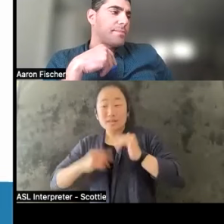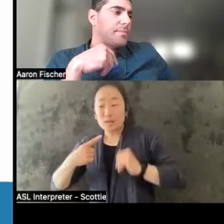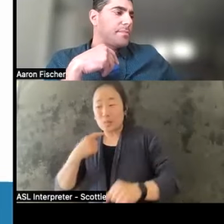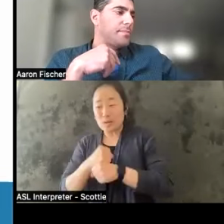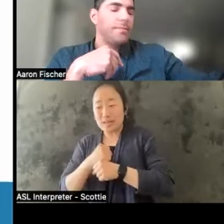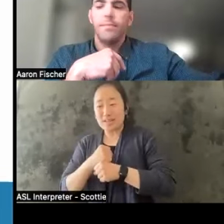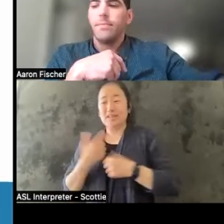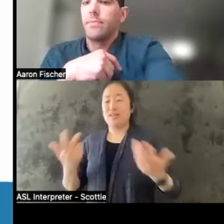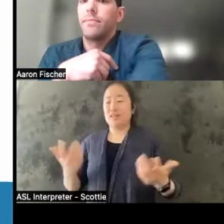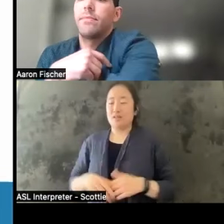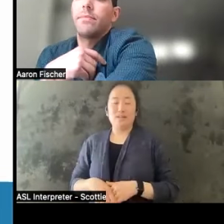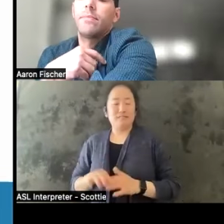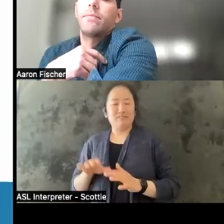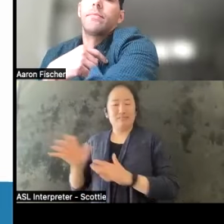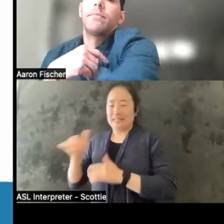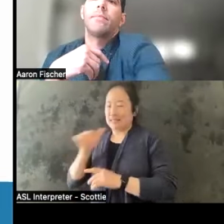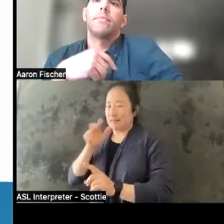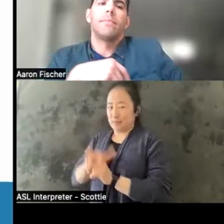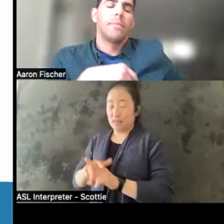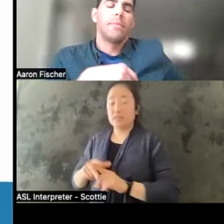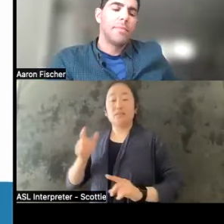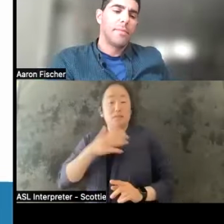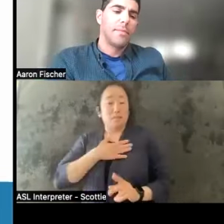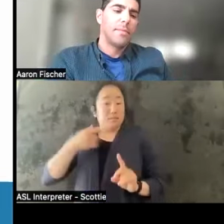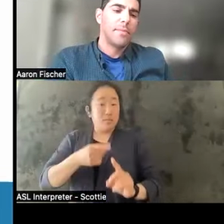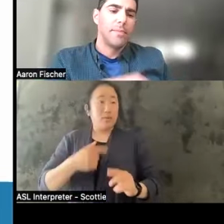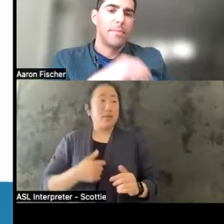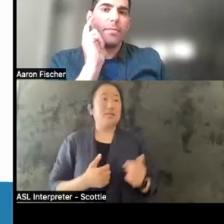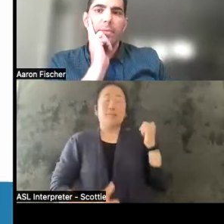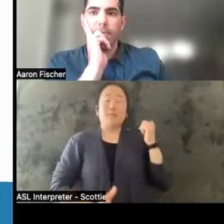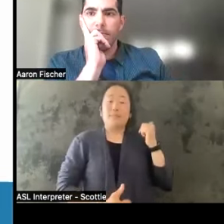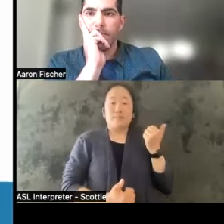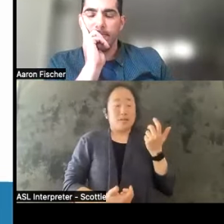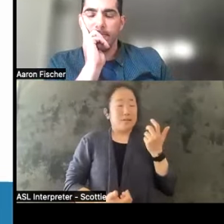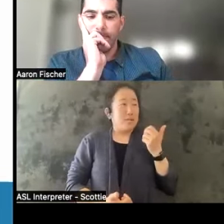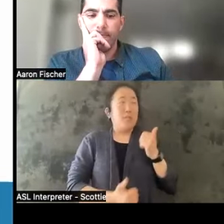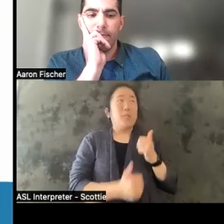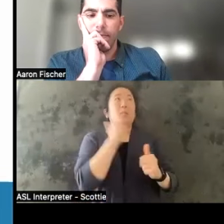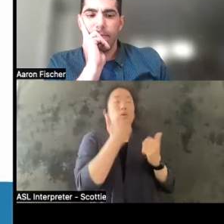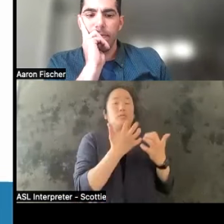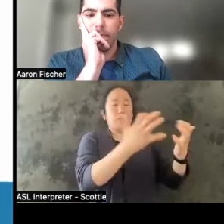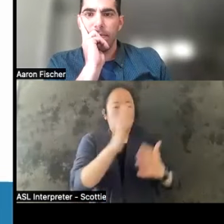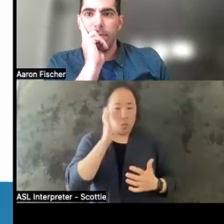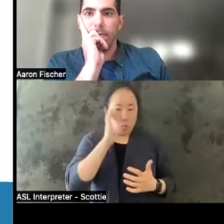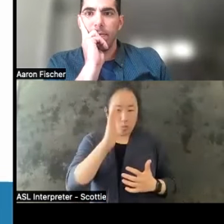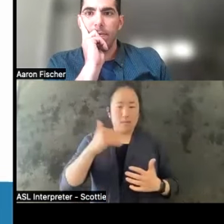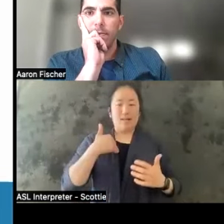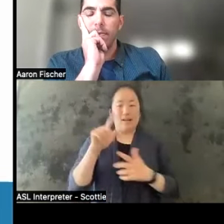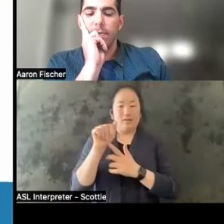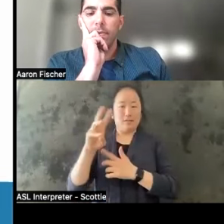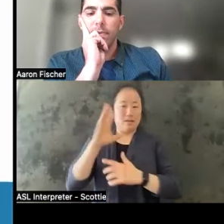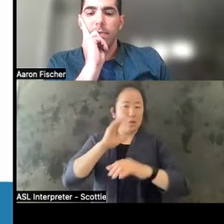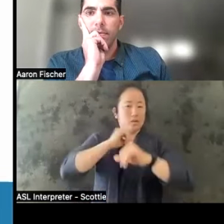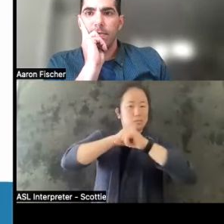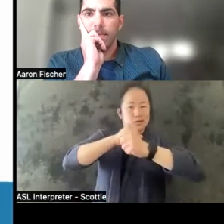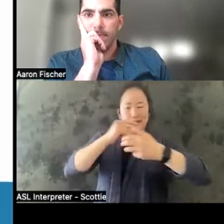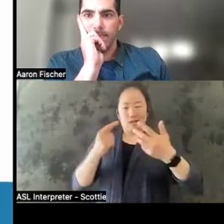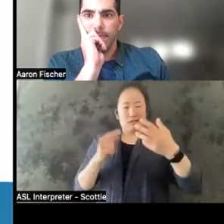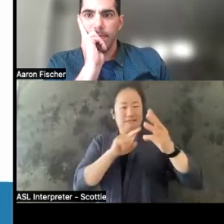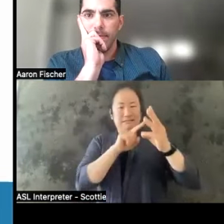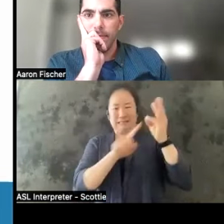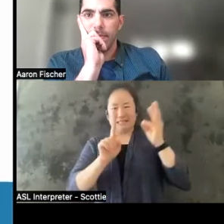by a federal law, but most, the large majority are. And so it helps to have a sense of what